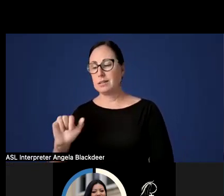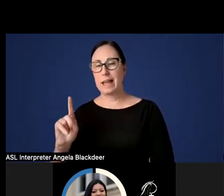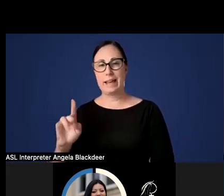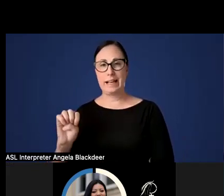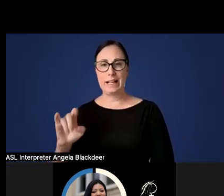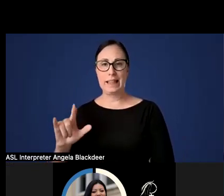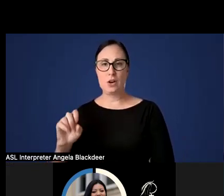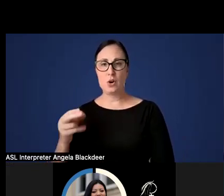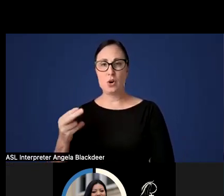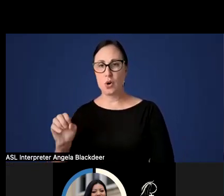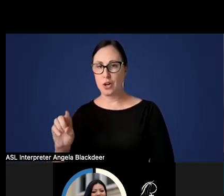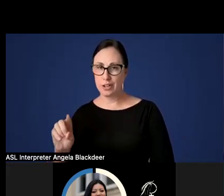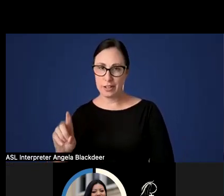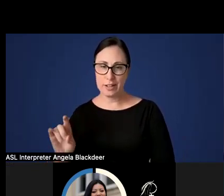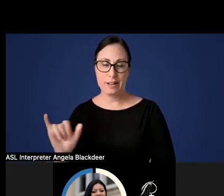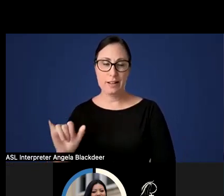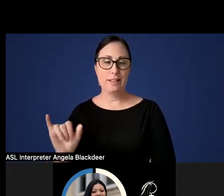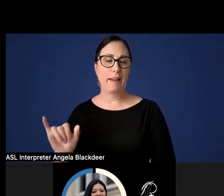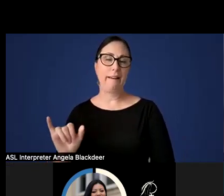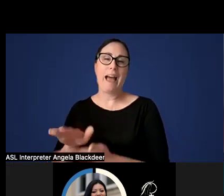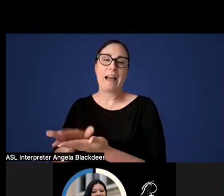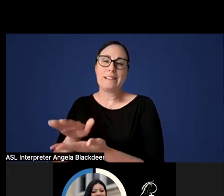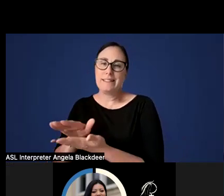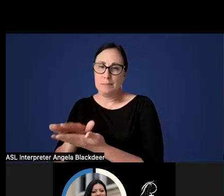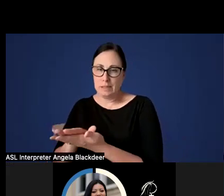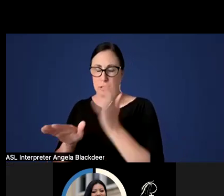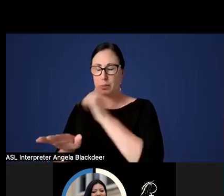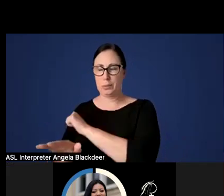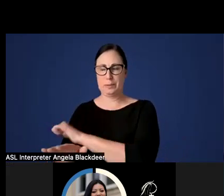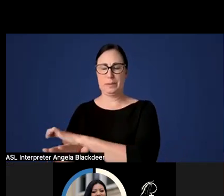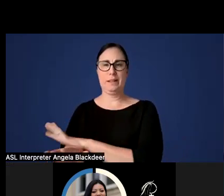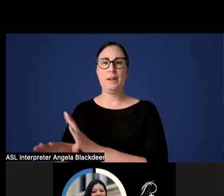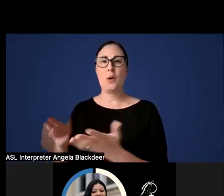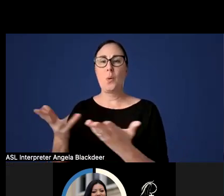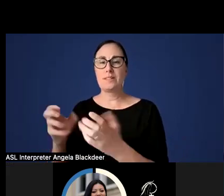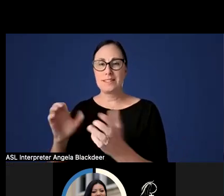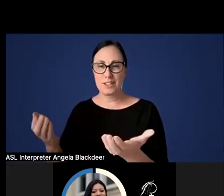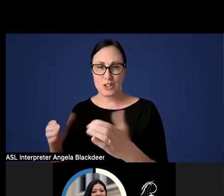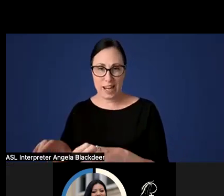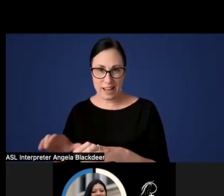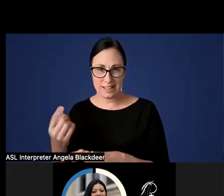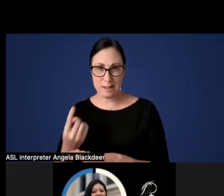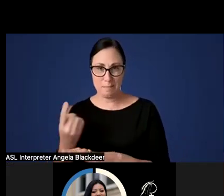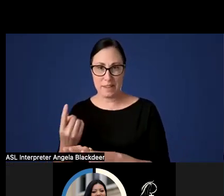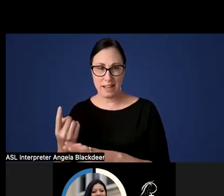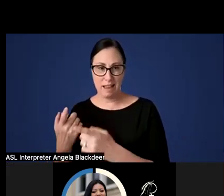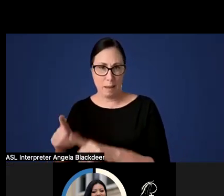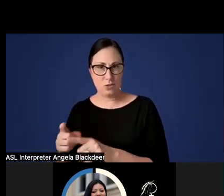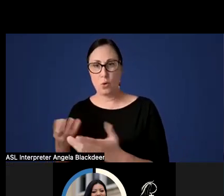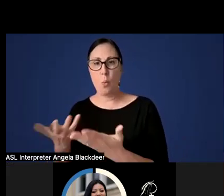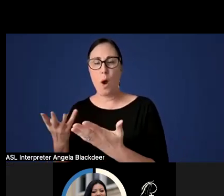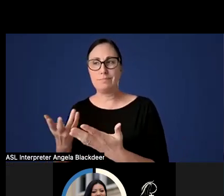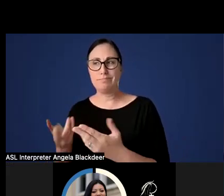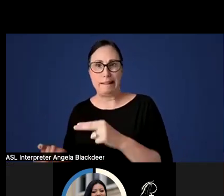but really, what's the chance that something is going to happen? Or what would increase the chance of something happening, right? Or kind